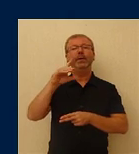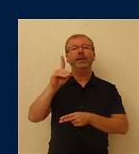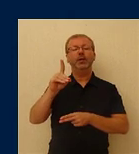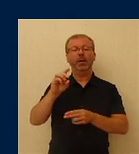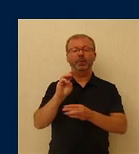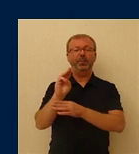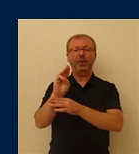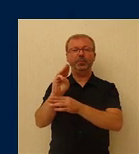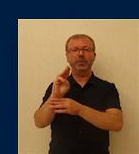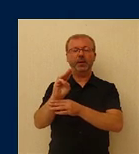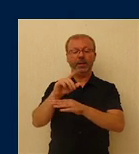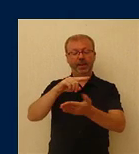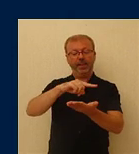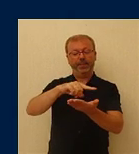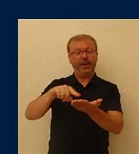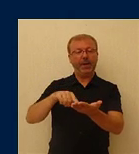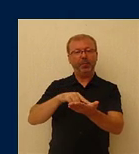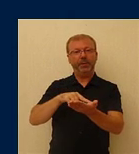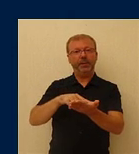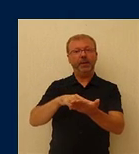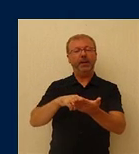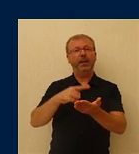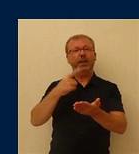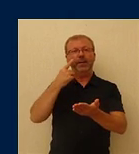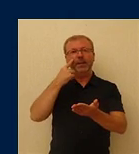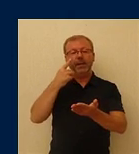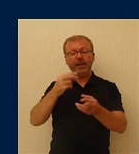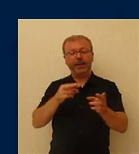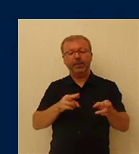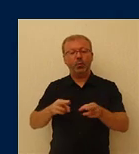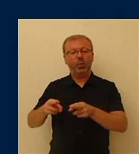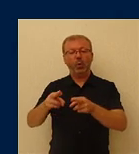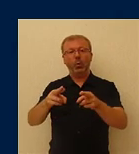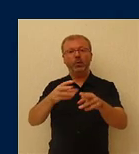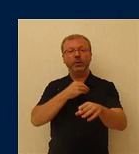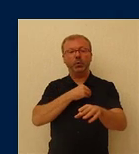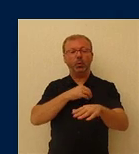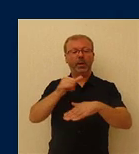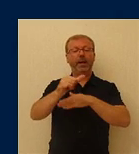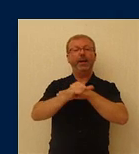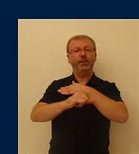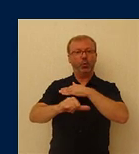often referred to as the road to Jerusalem.